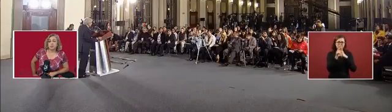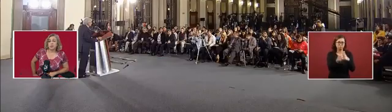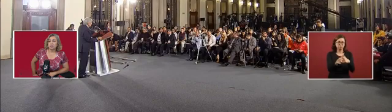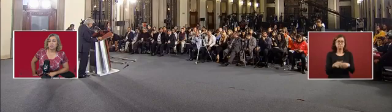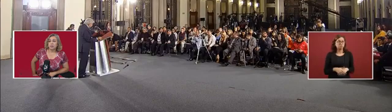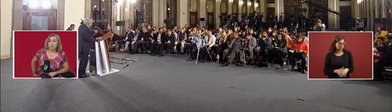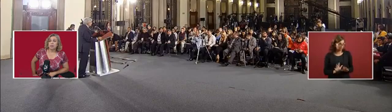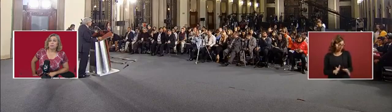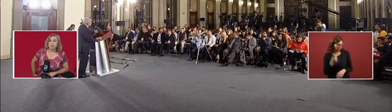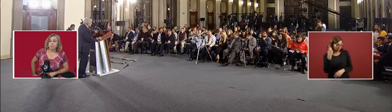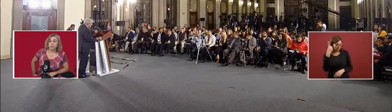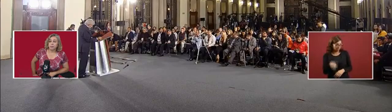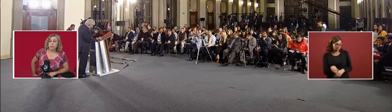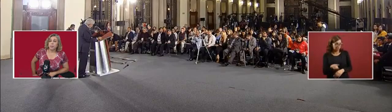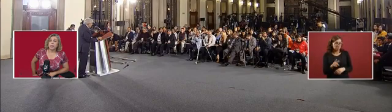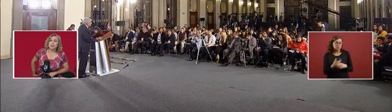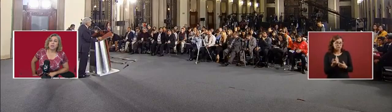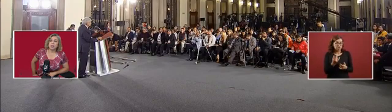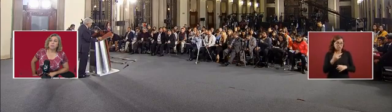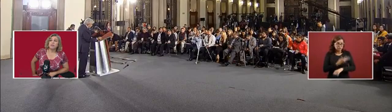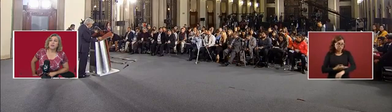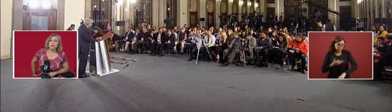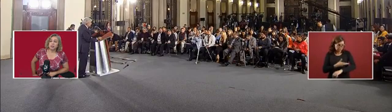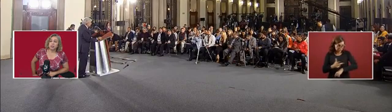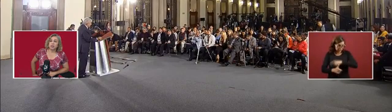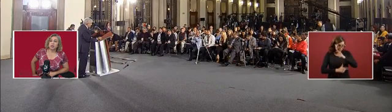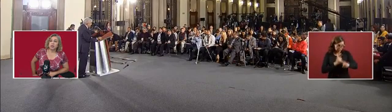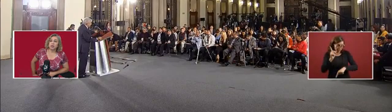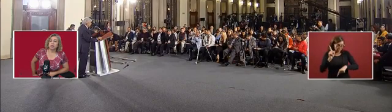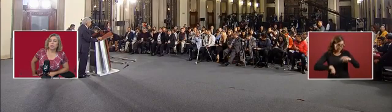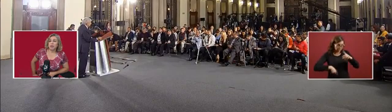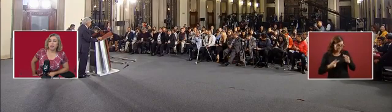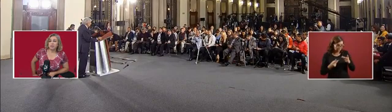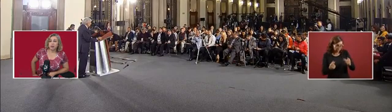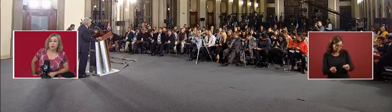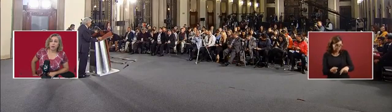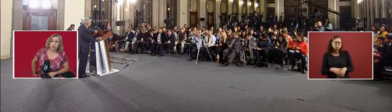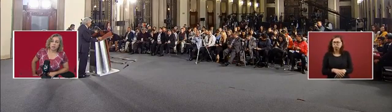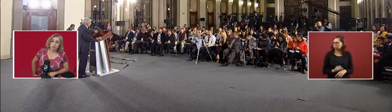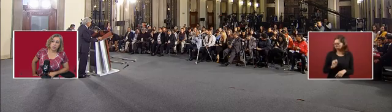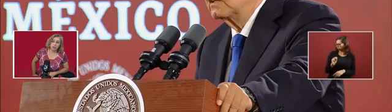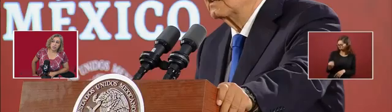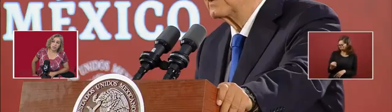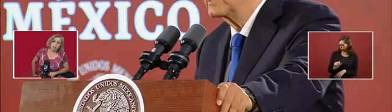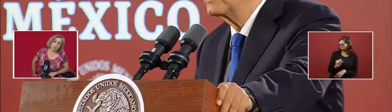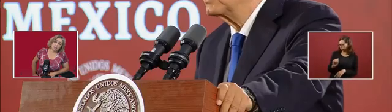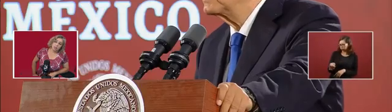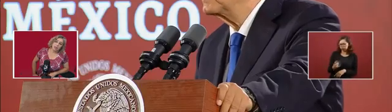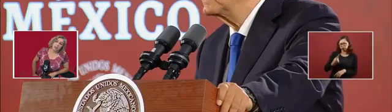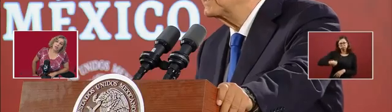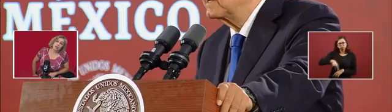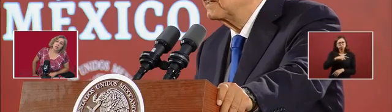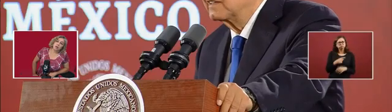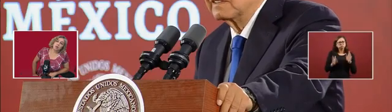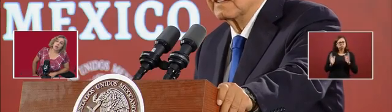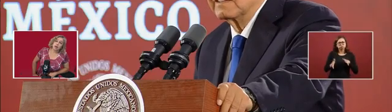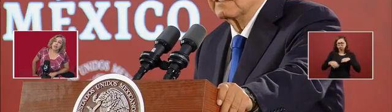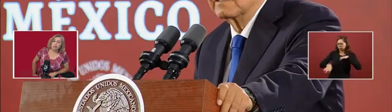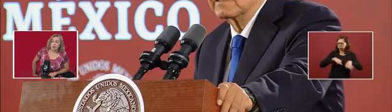and to get que los informed familiares that family pidan información, that the family asks for information and don't let them